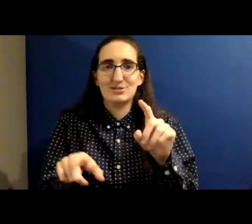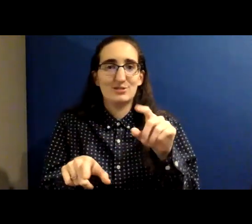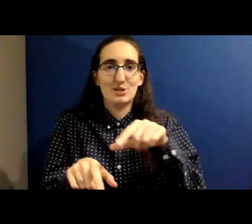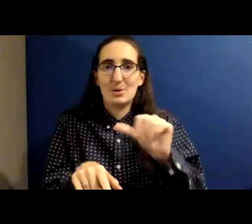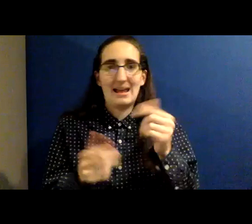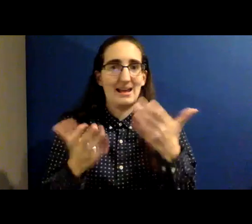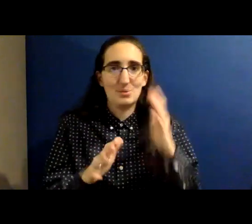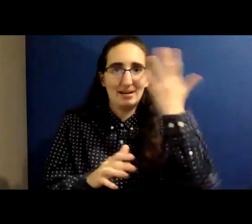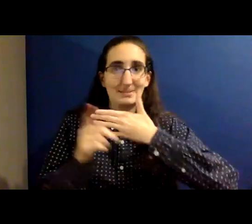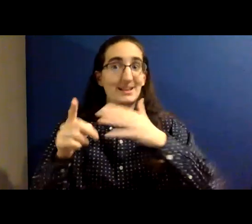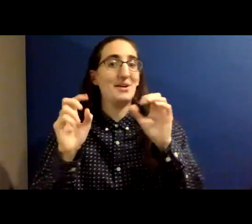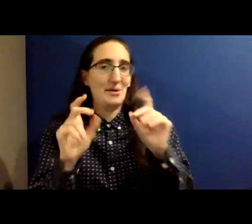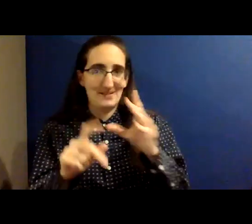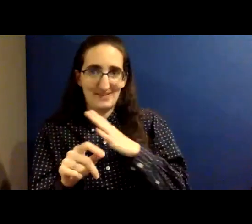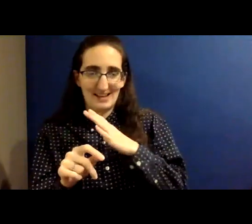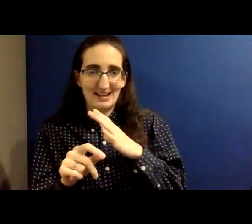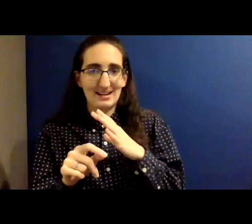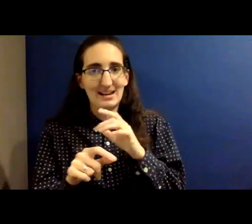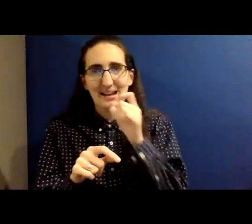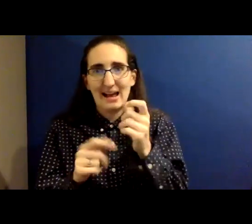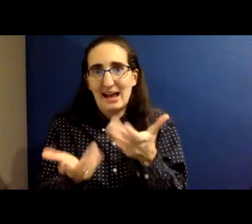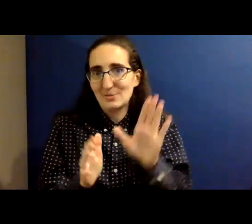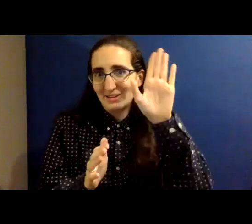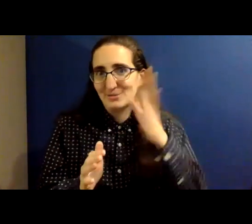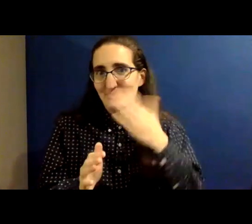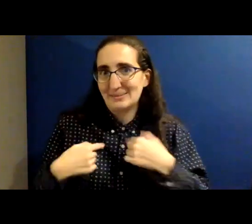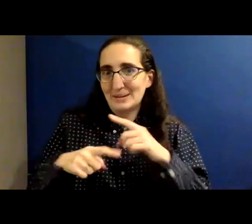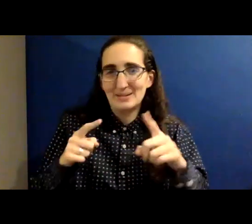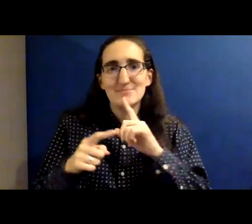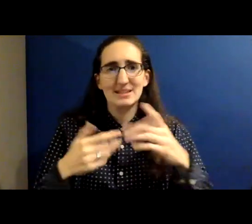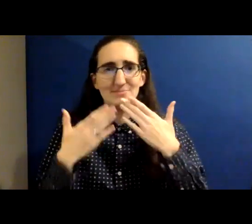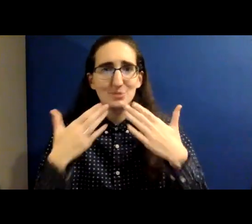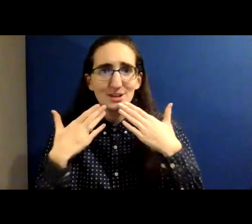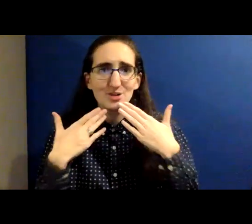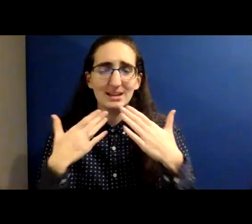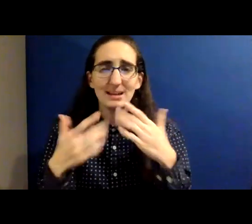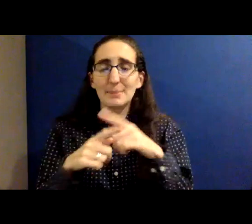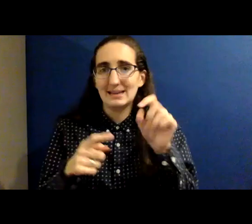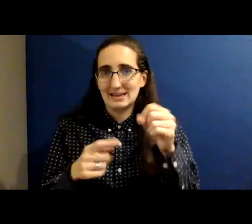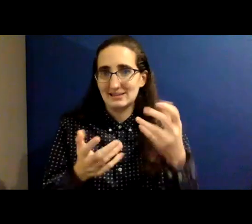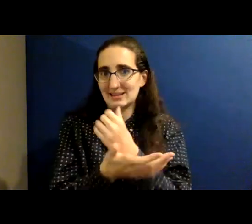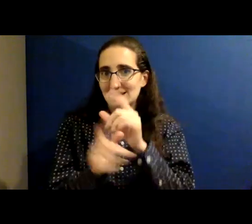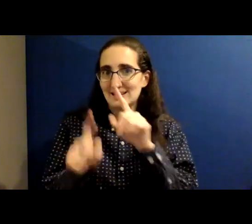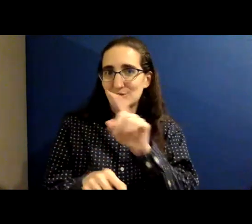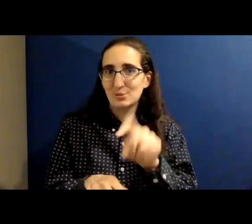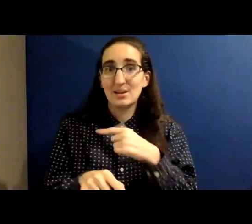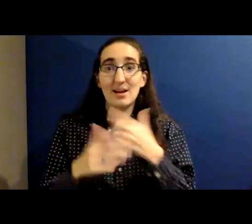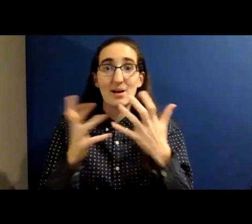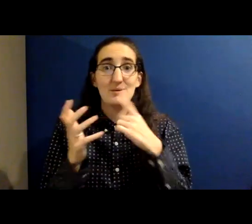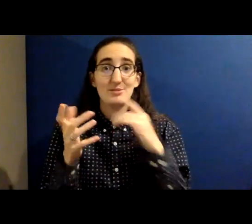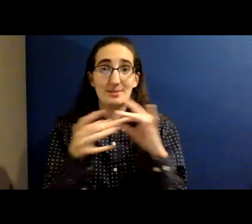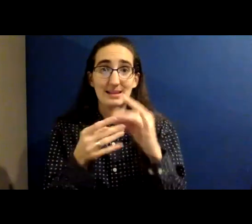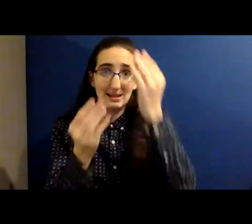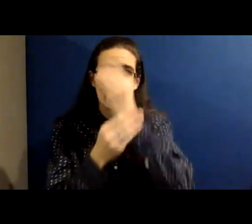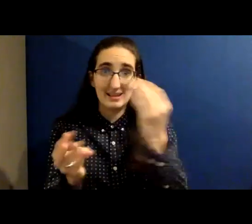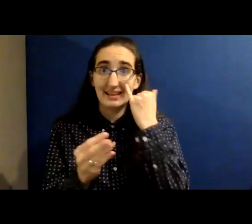miss it. Okay. Not that I need to be thanked. We really appreciate it. But yes, we'll answer the next question. What I want to say too is if